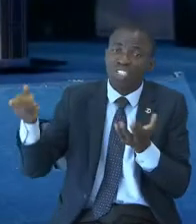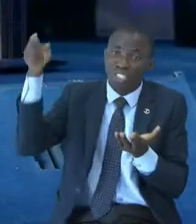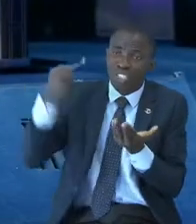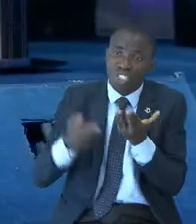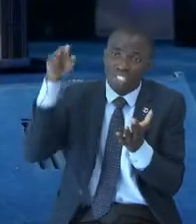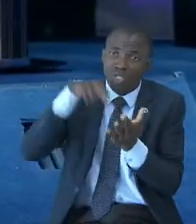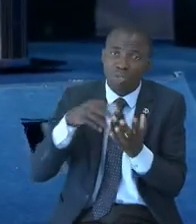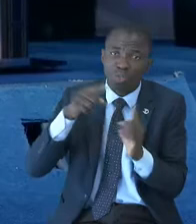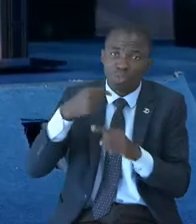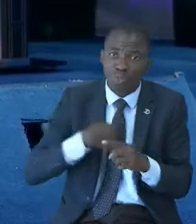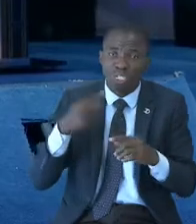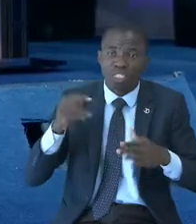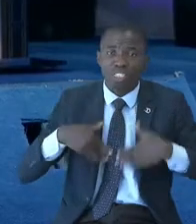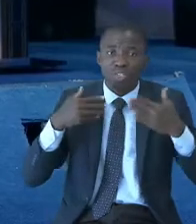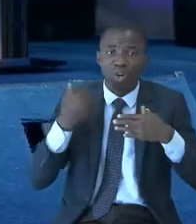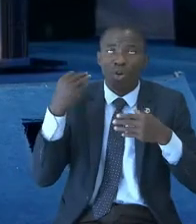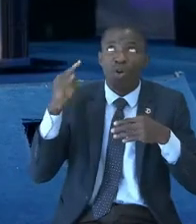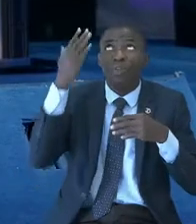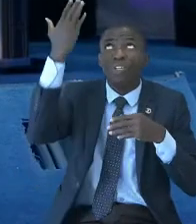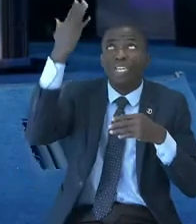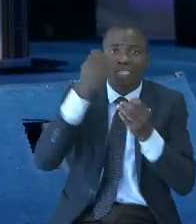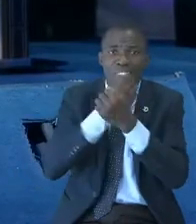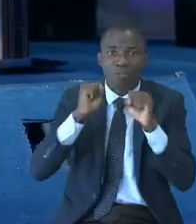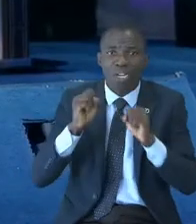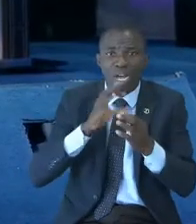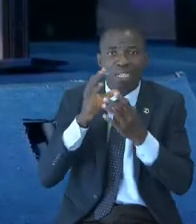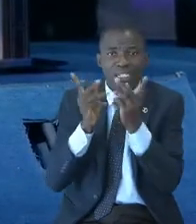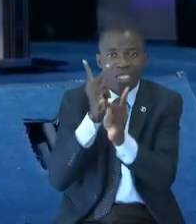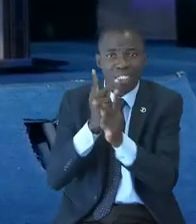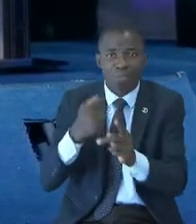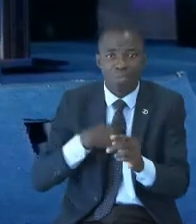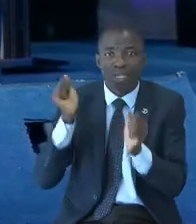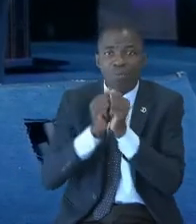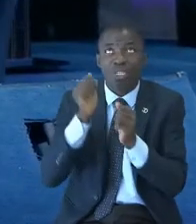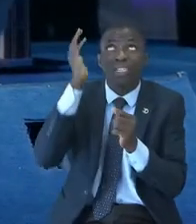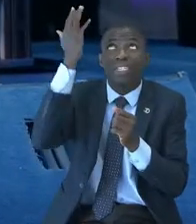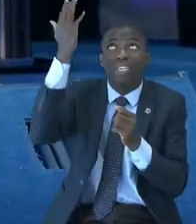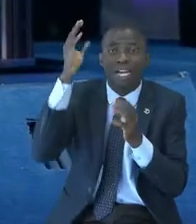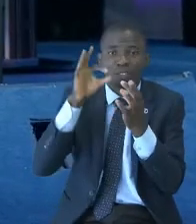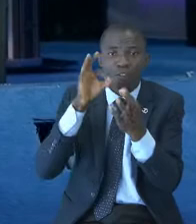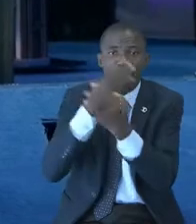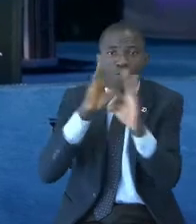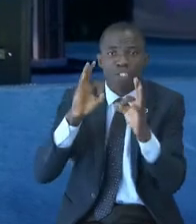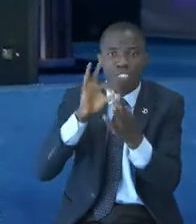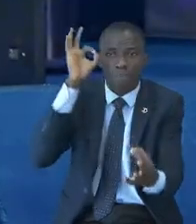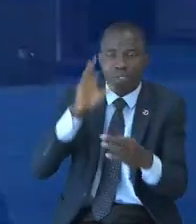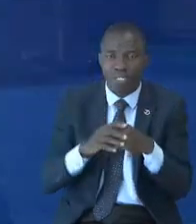of thy salvation, and uphold me with thy free spirit. And then he said